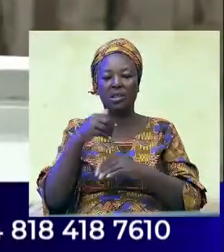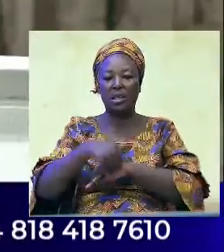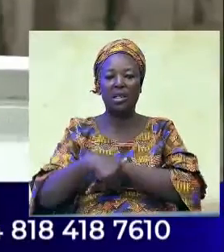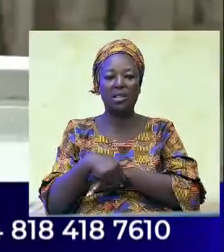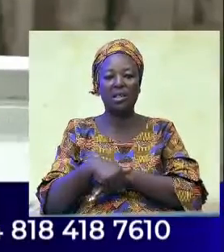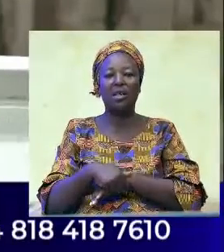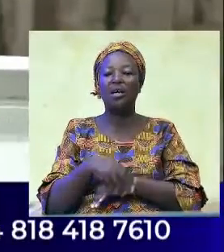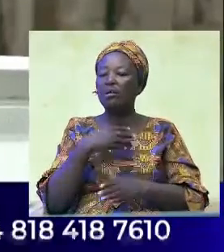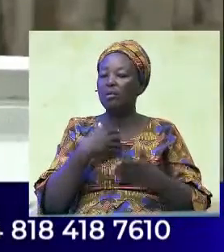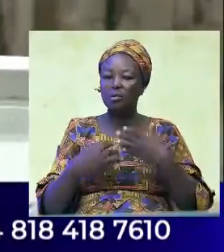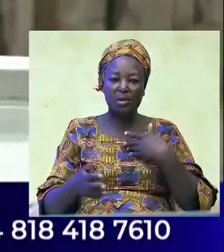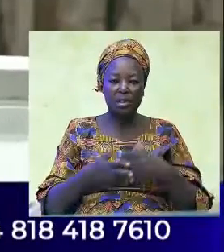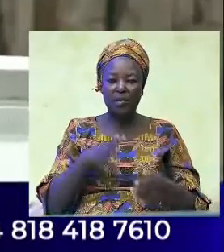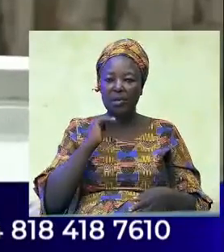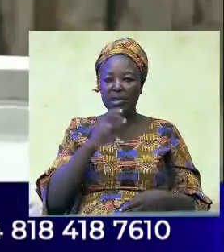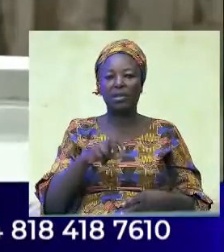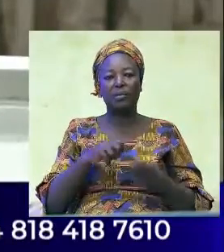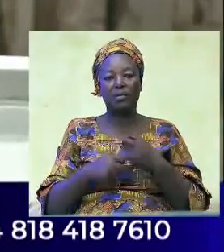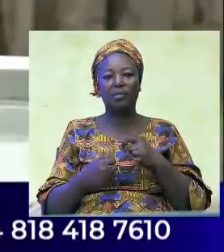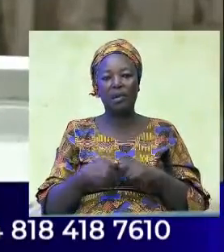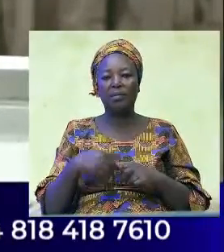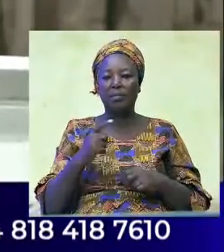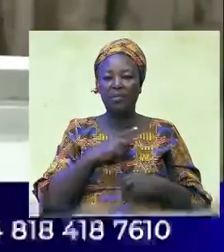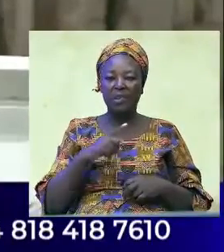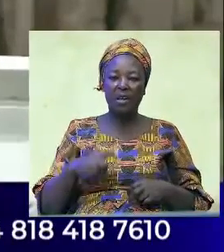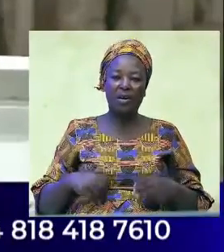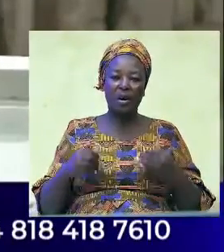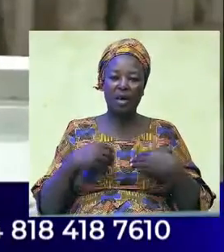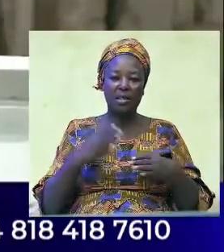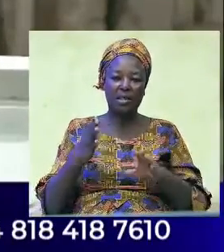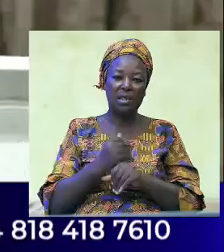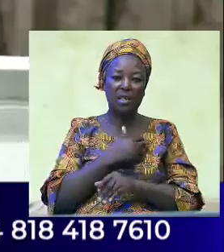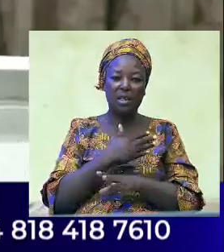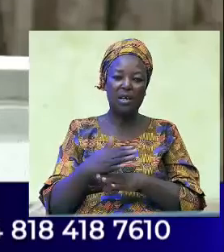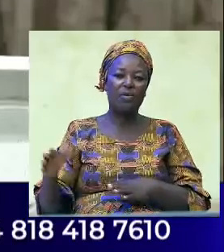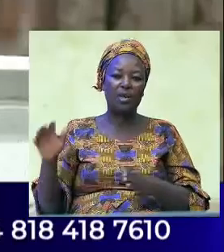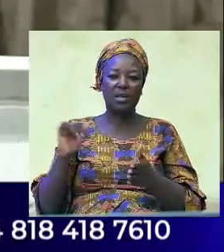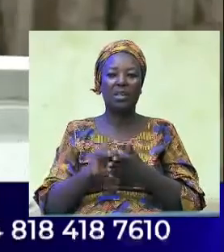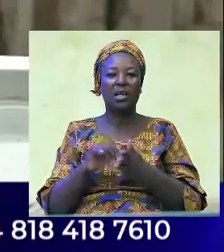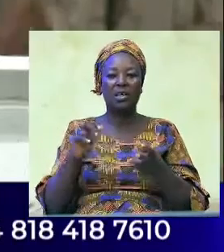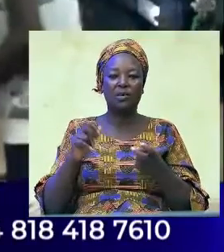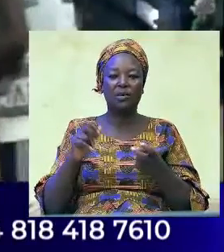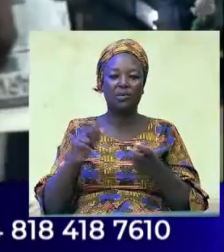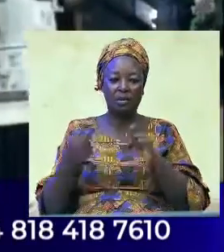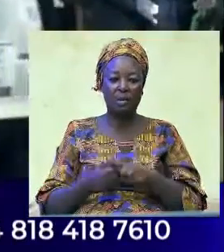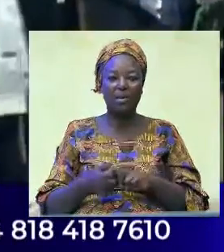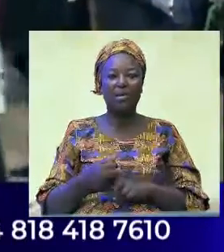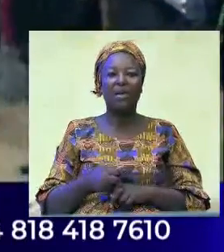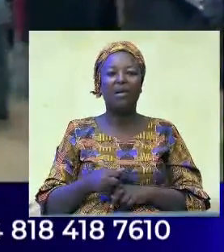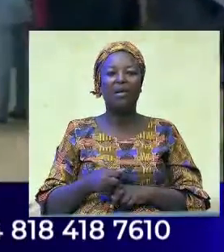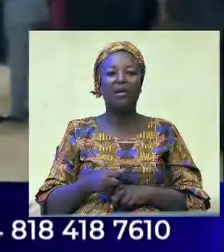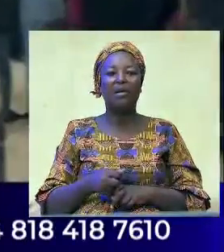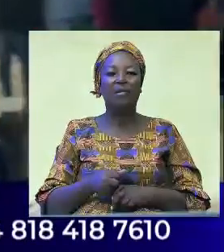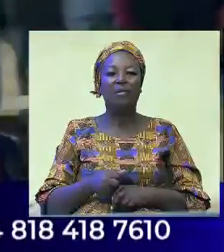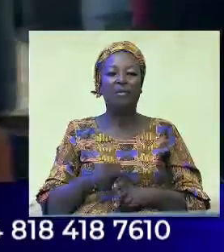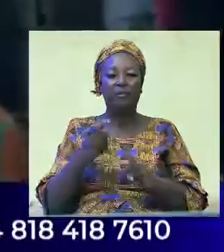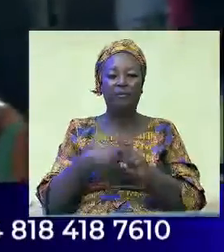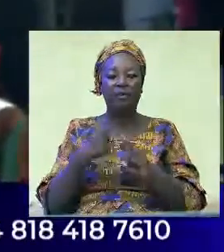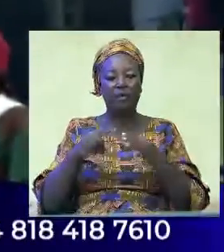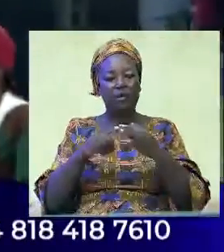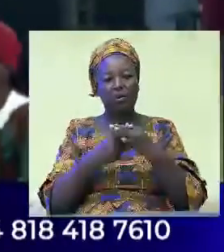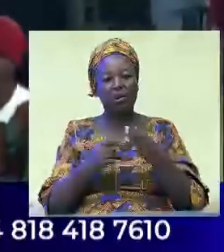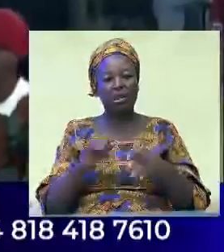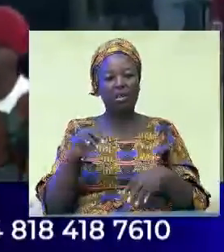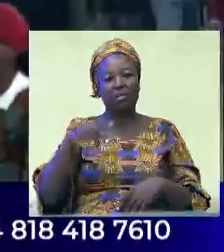hear. Whatever the problem, the Lord has taken away that problem from the